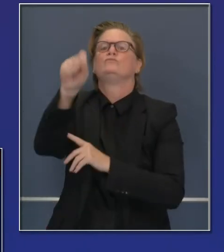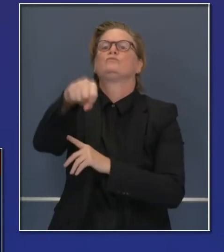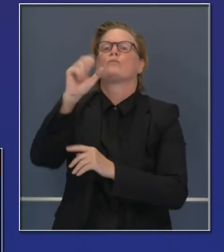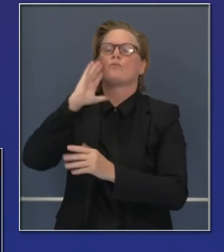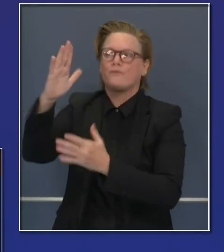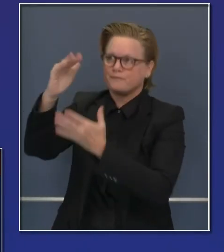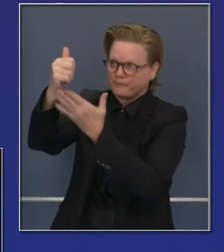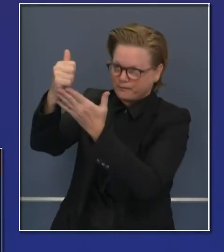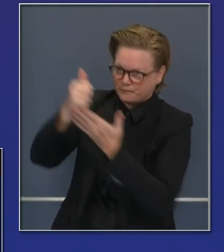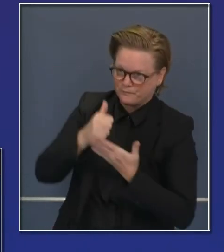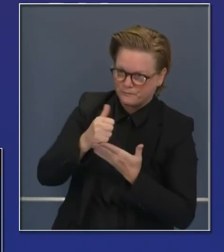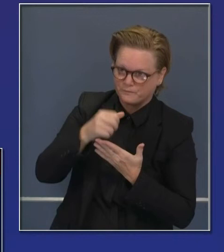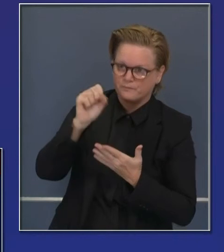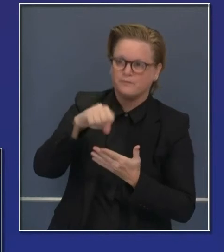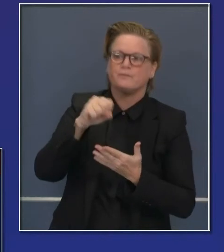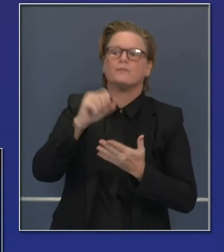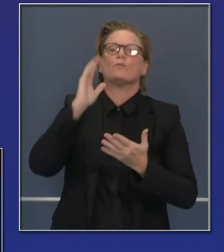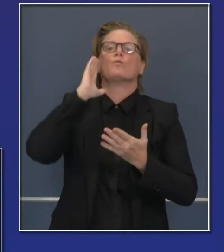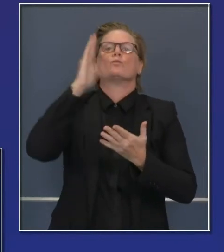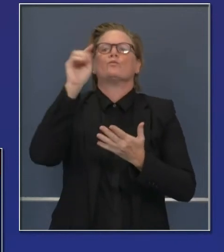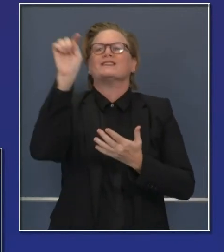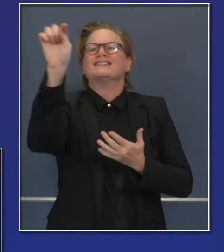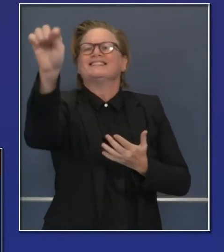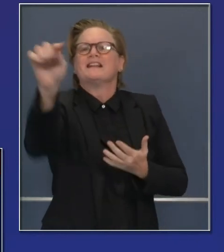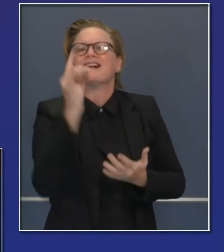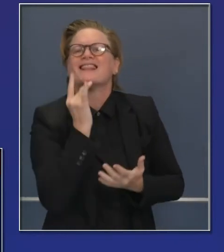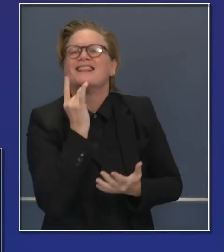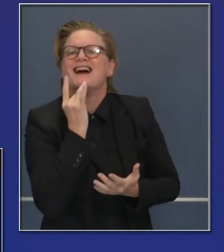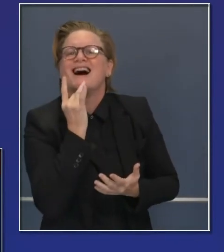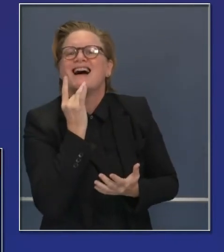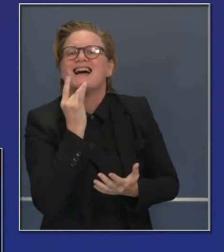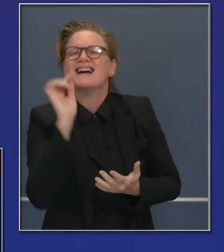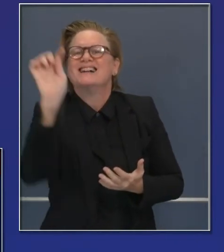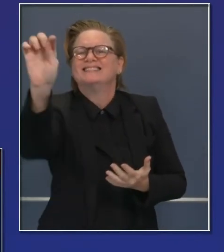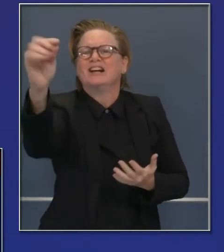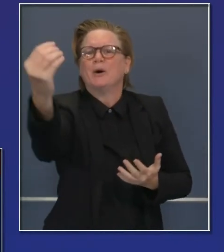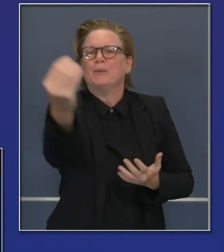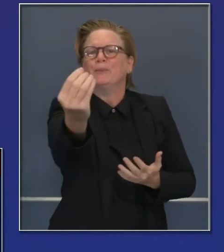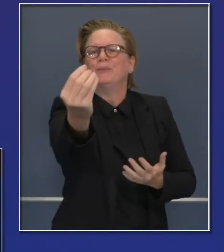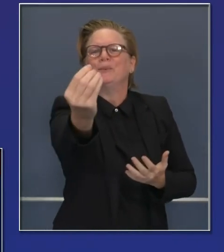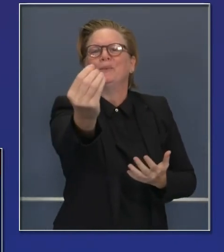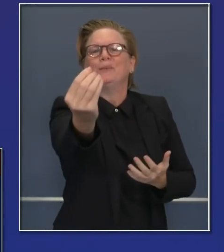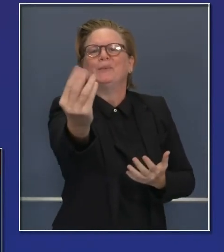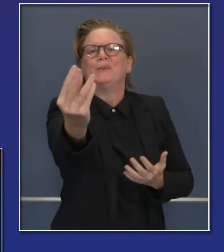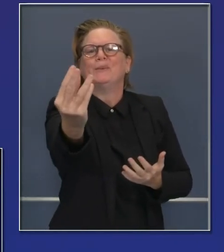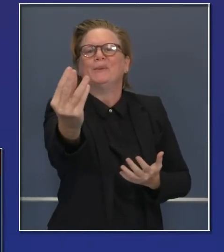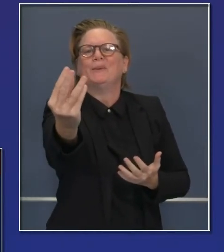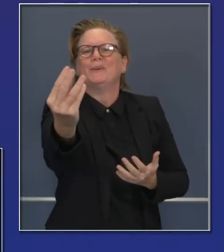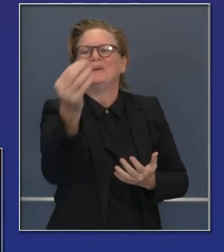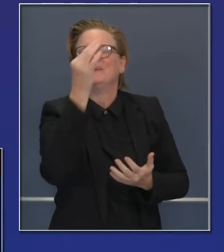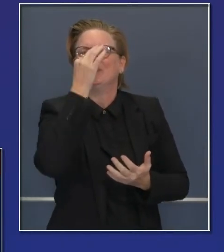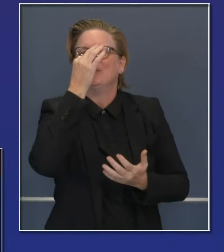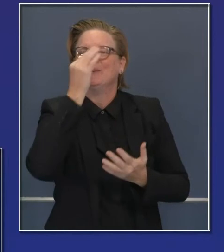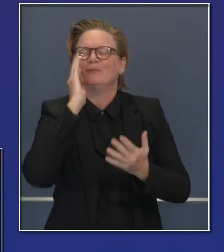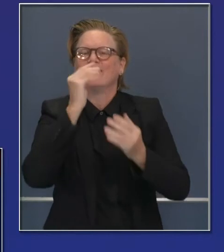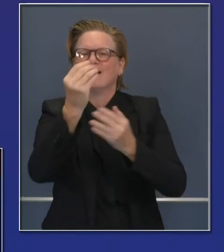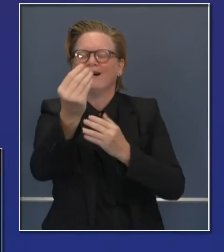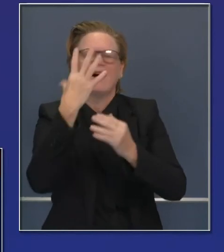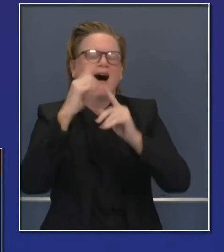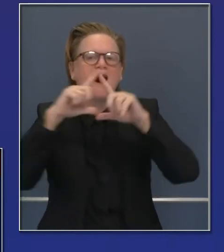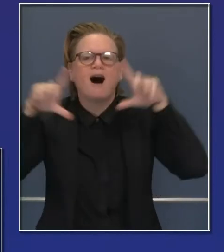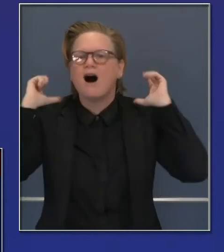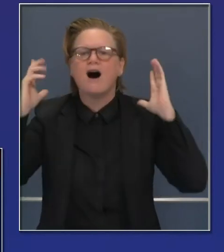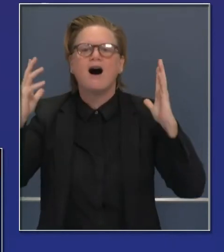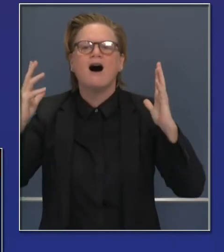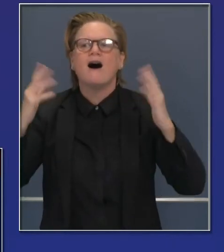We are not in a permanent state. This is a temporary state. This is the third wave of a pandemic with